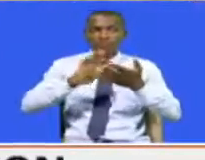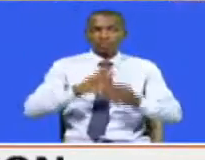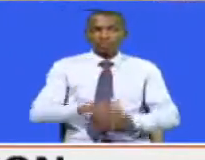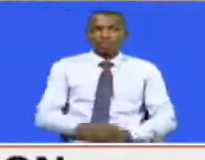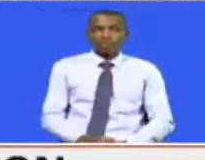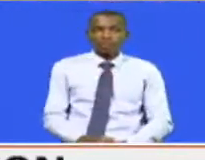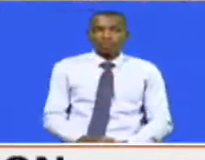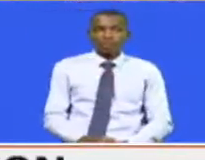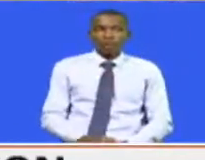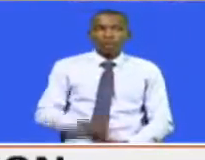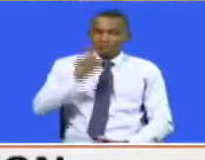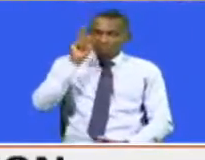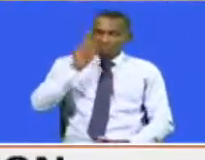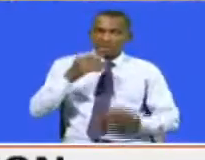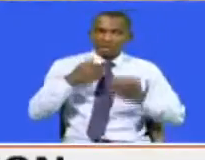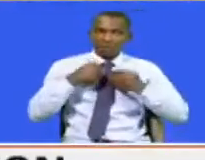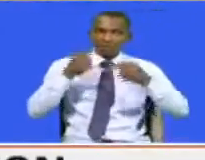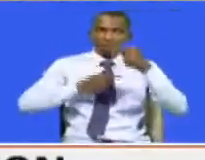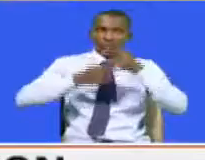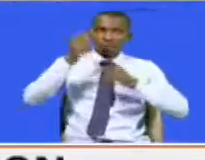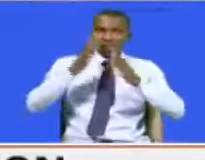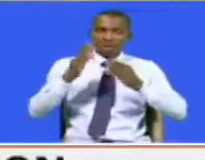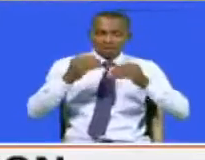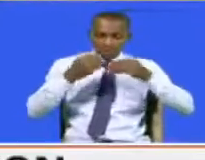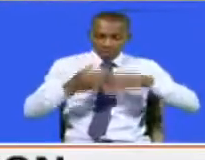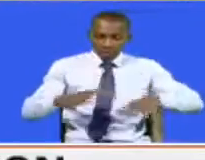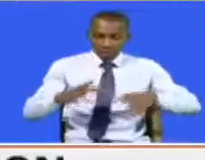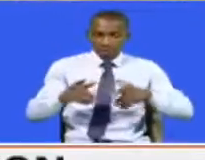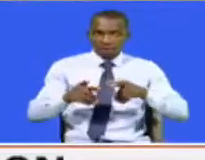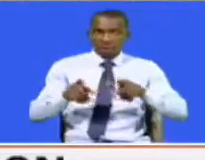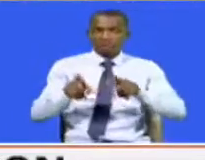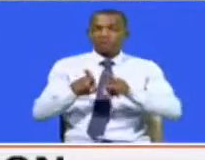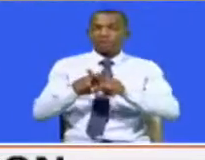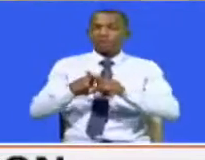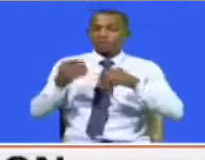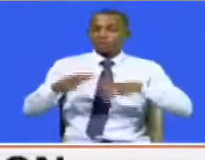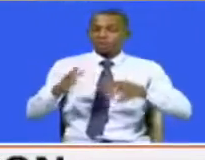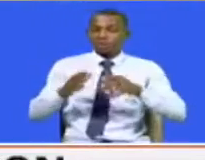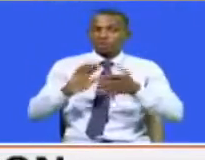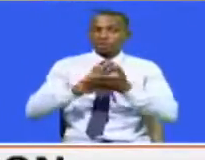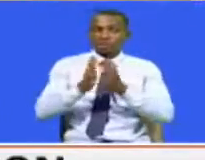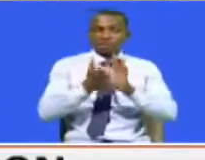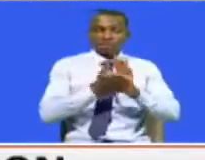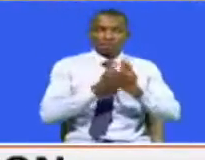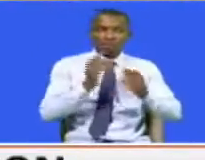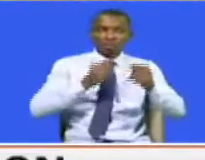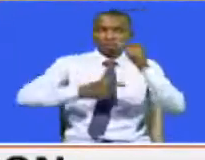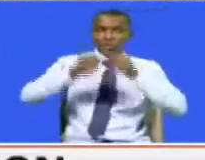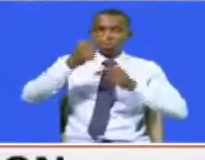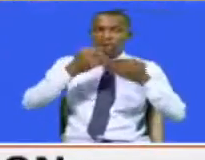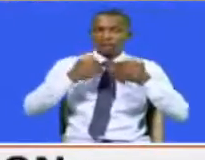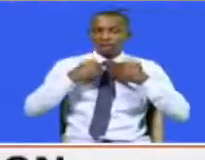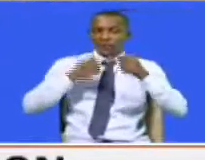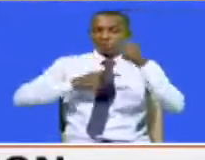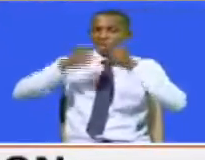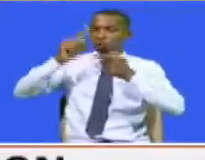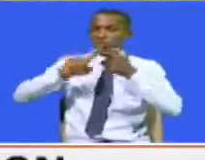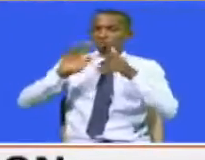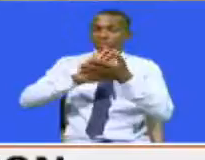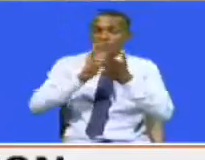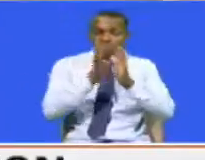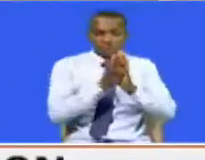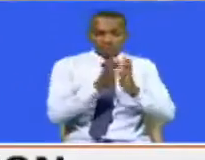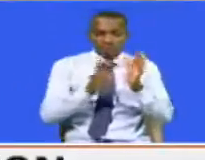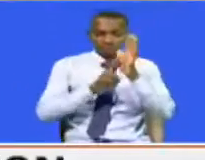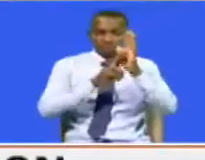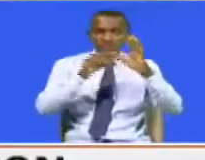is there must be a winner and a loser. But even a loser is still a winner anyway, because he's losing from the floor of the house, meaning that he has won to be in the floor of the house. He's